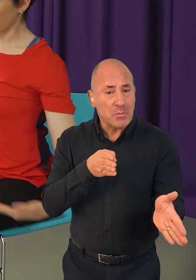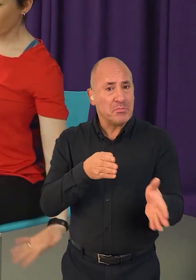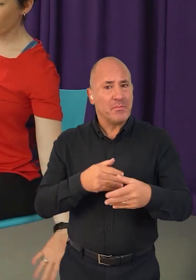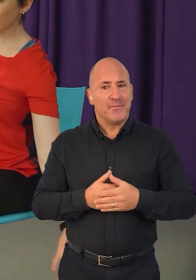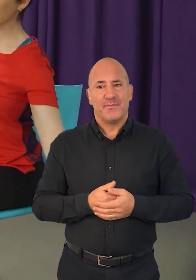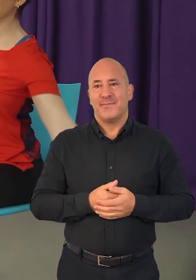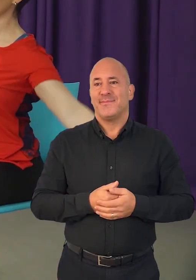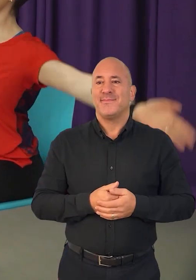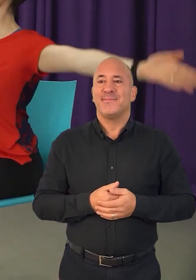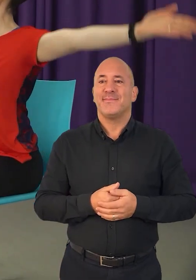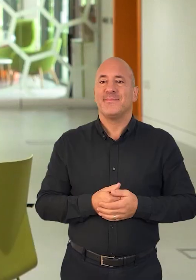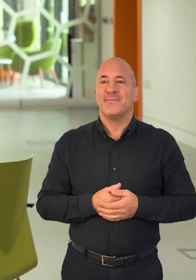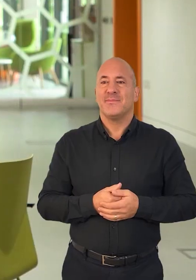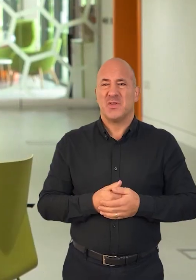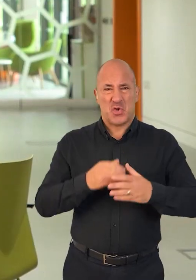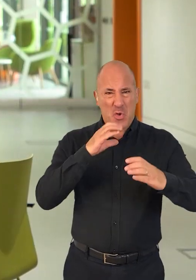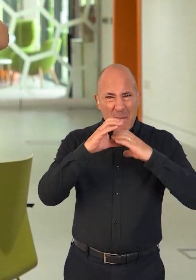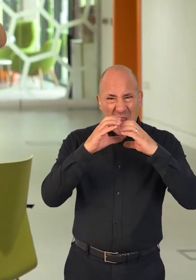barriers.